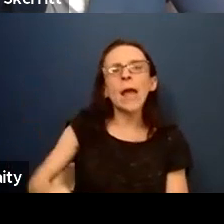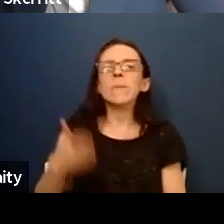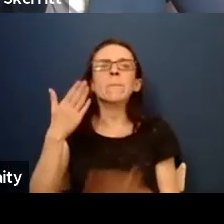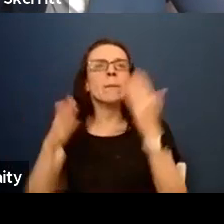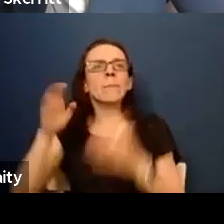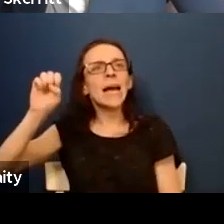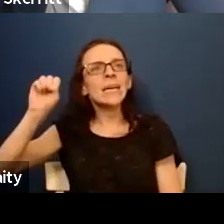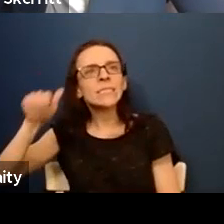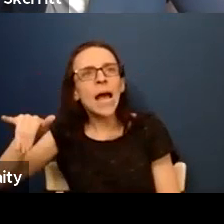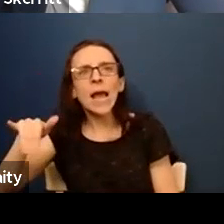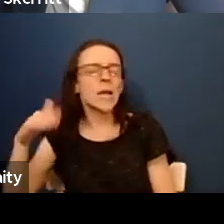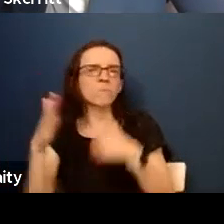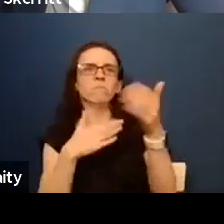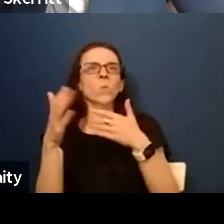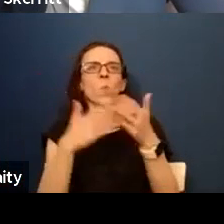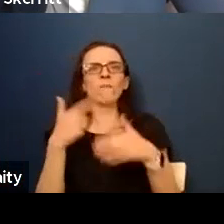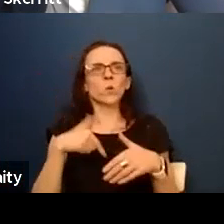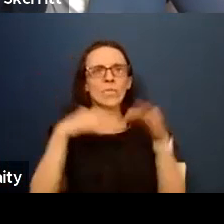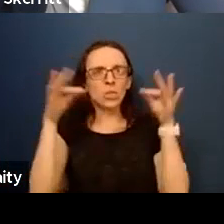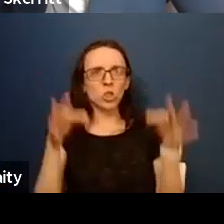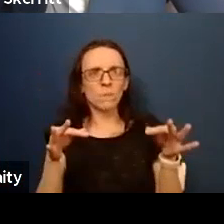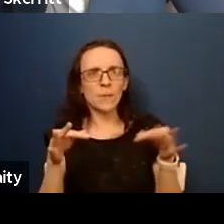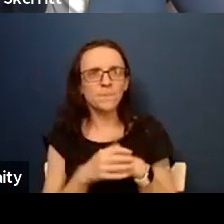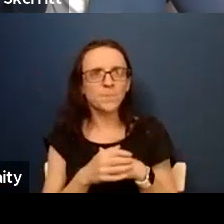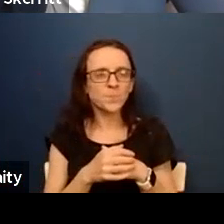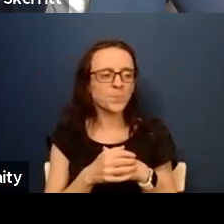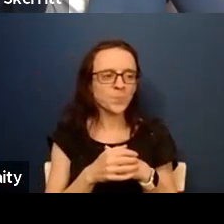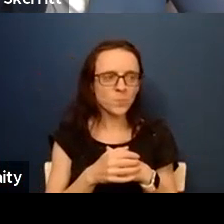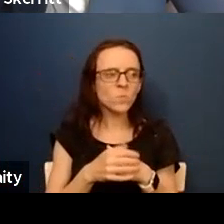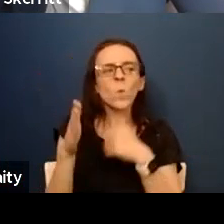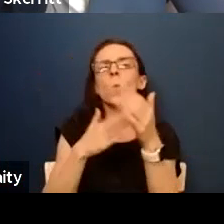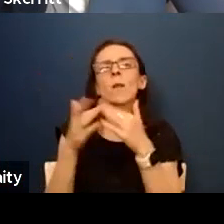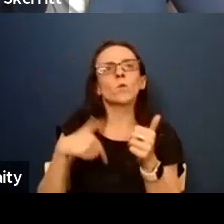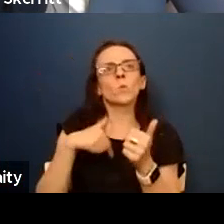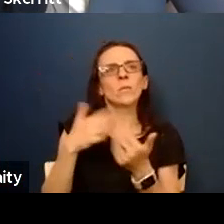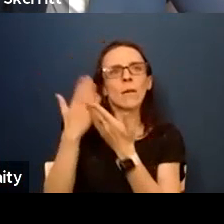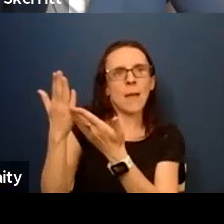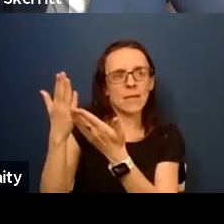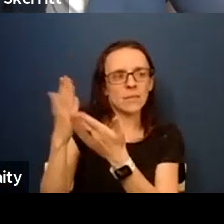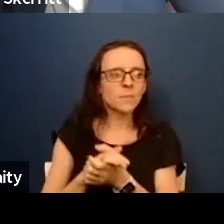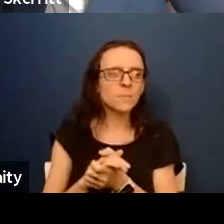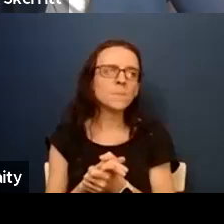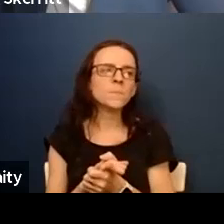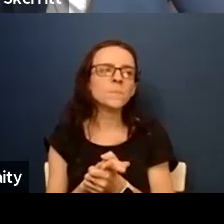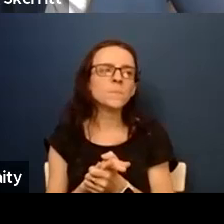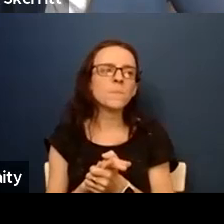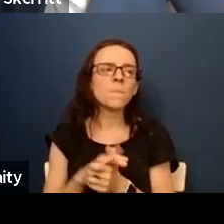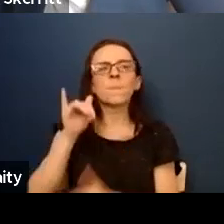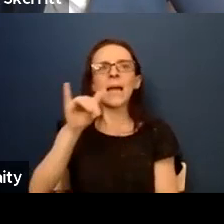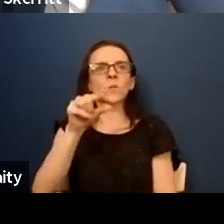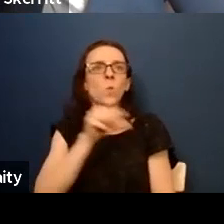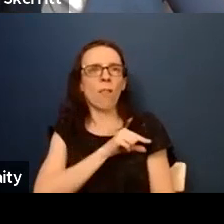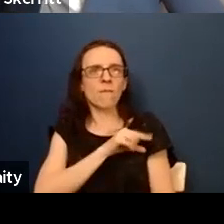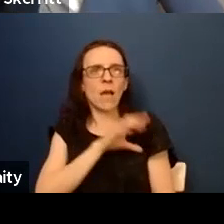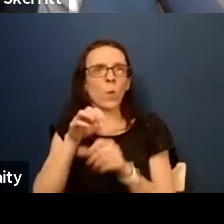whatever we determine, right? Or whatever we end up recommending, right? So the qualified in the pool,